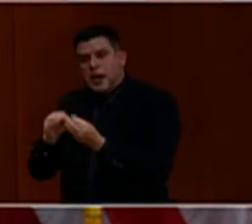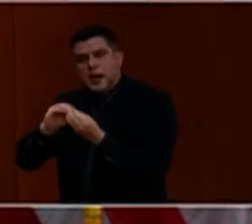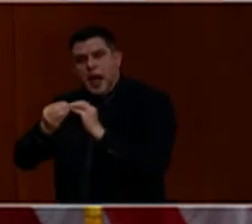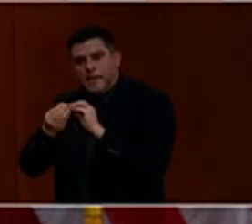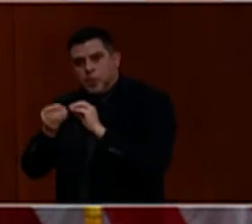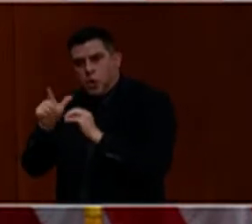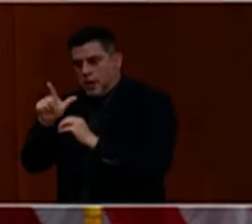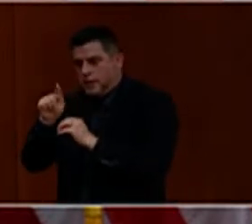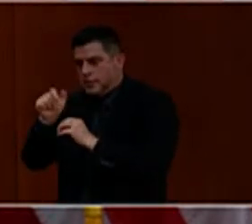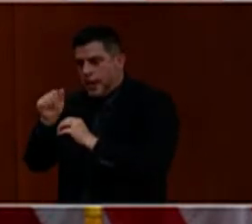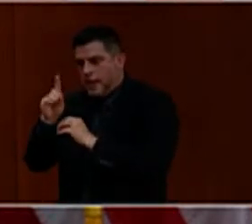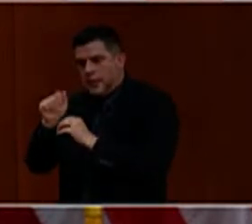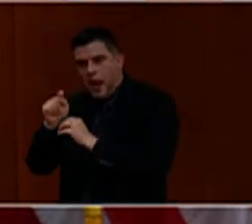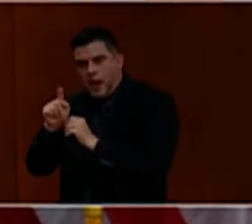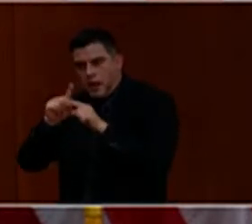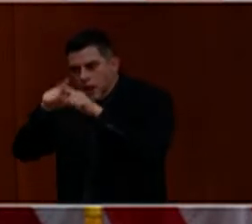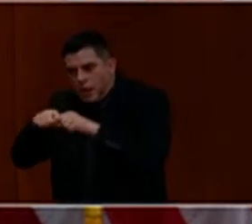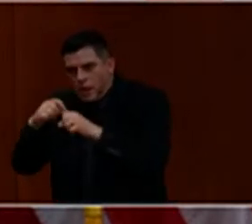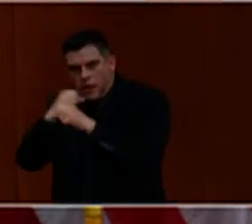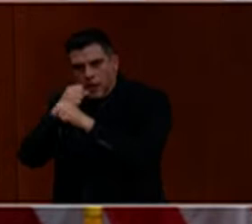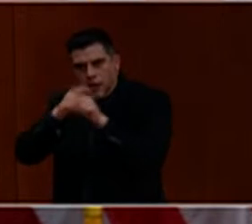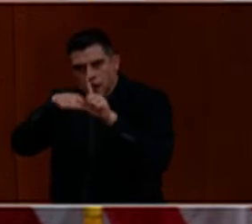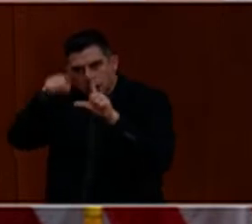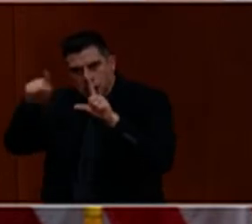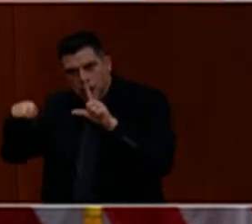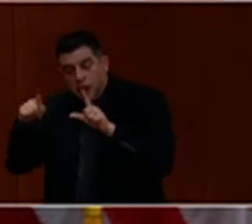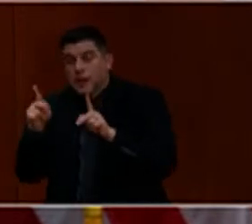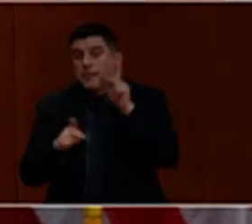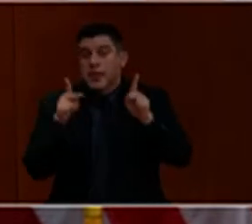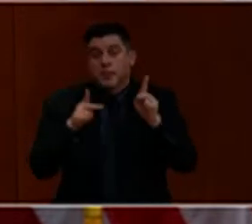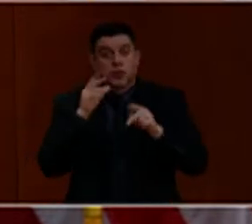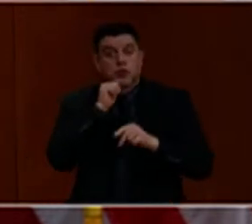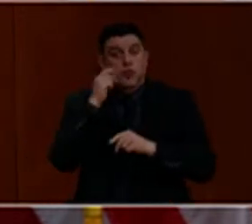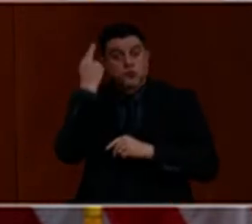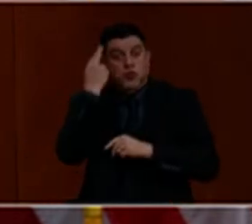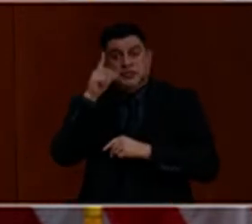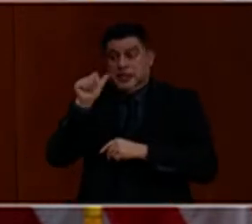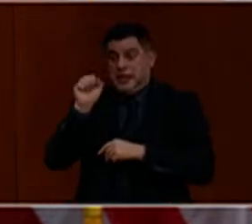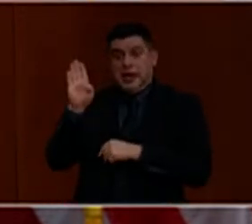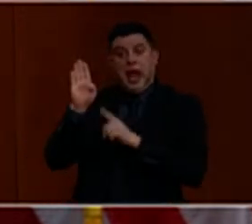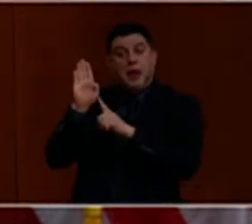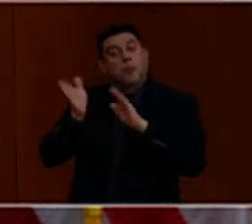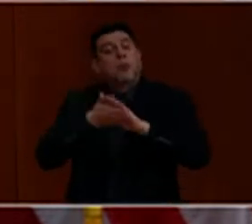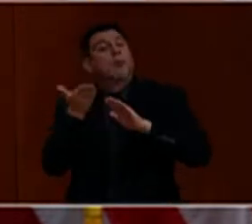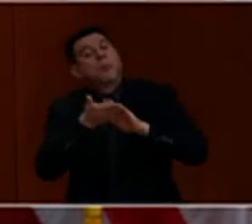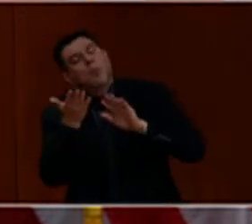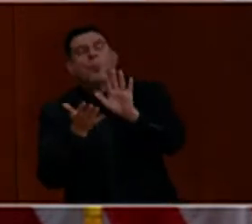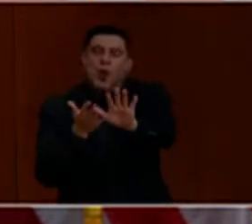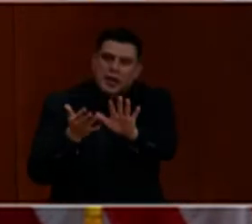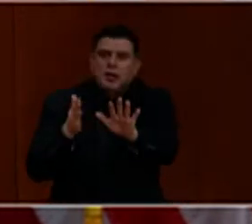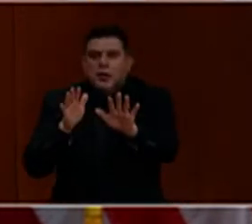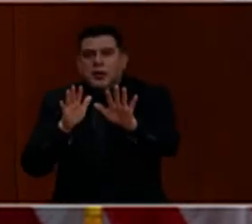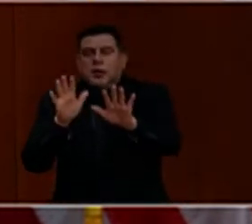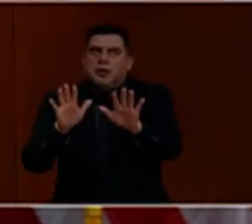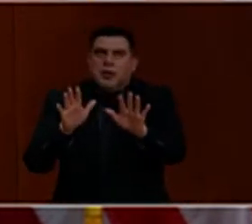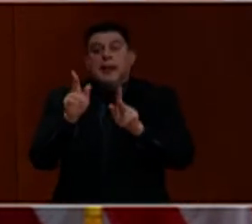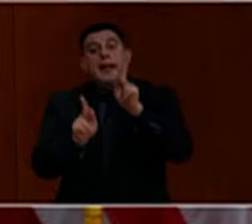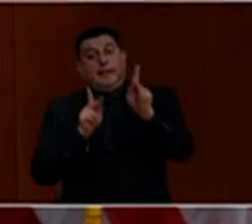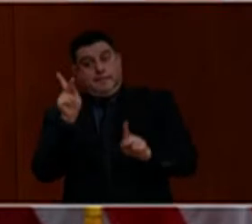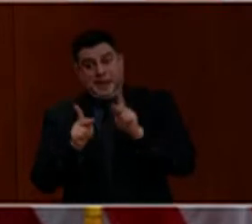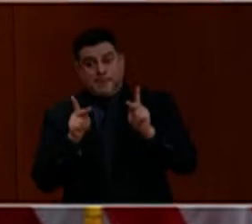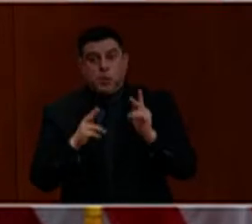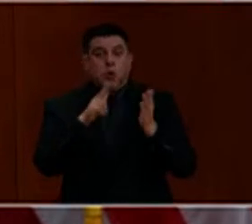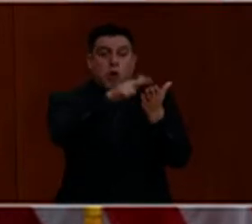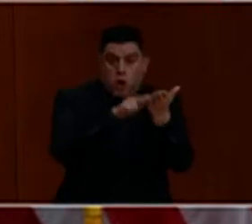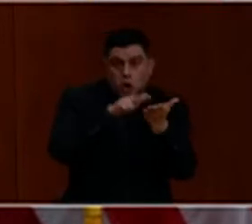No one knew this lab was even doing these. I mean, it wasn't, well, actually, I take that back. There was, they were contracted with people, so people knew that